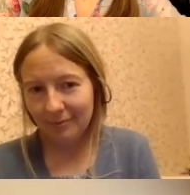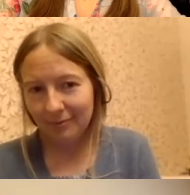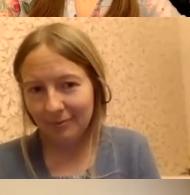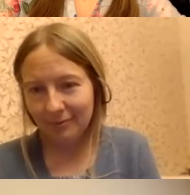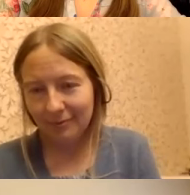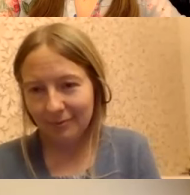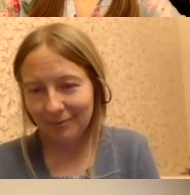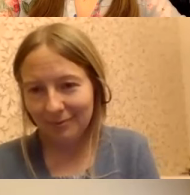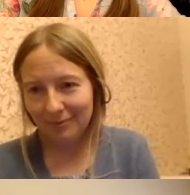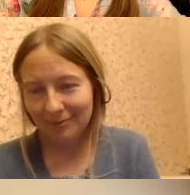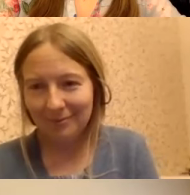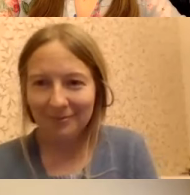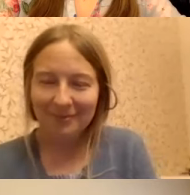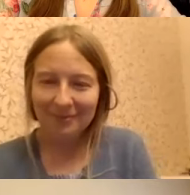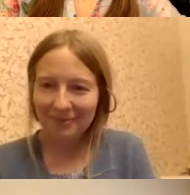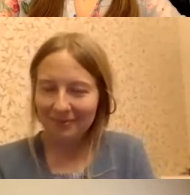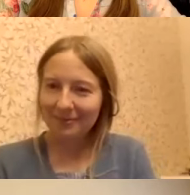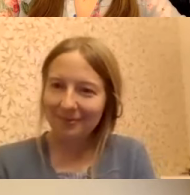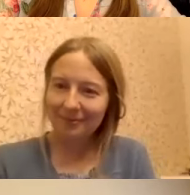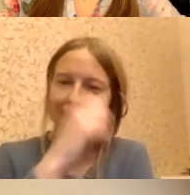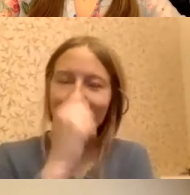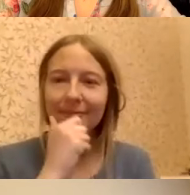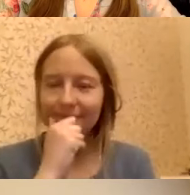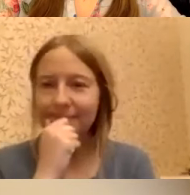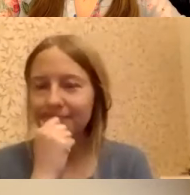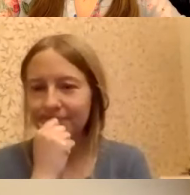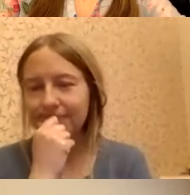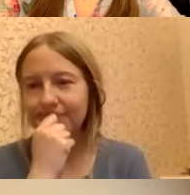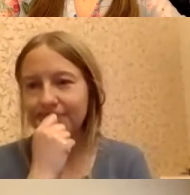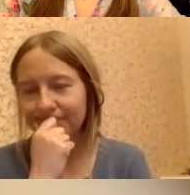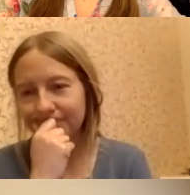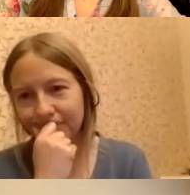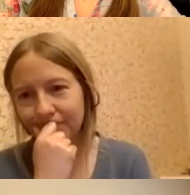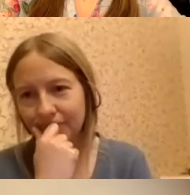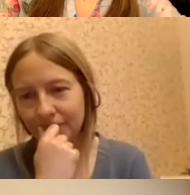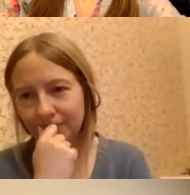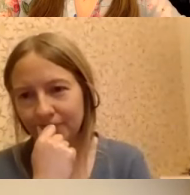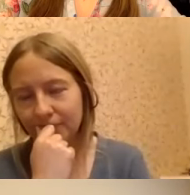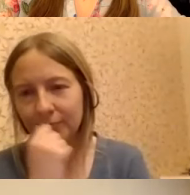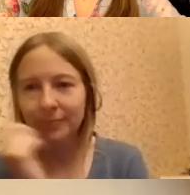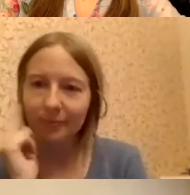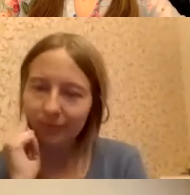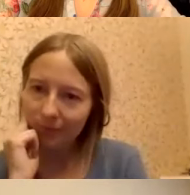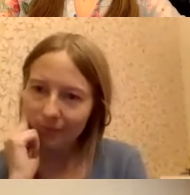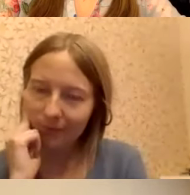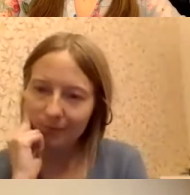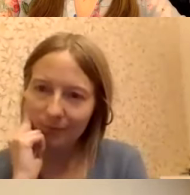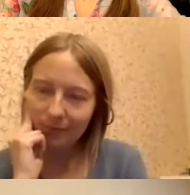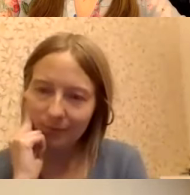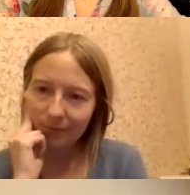to promote the survival of RGCs. And also we found if we do gene transfer of the